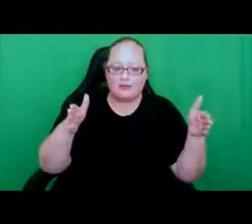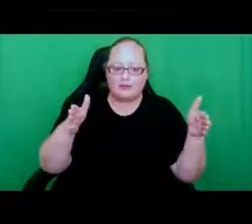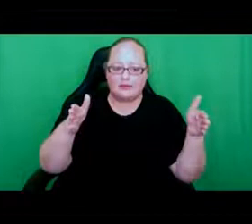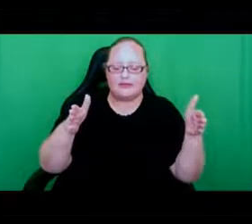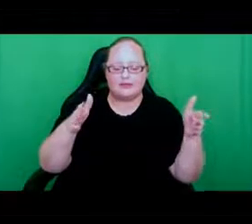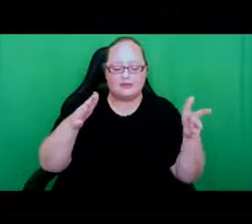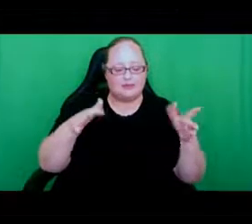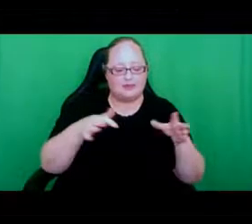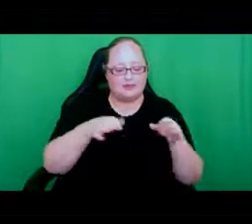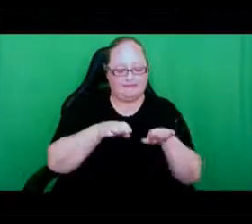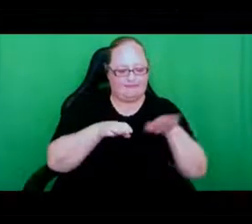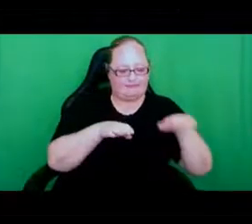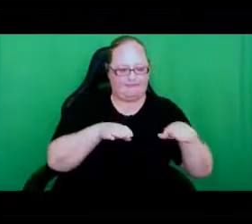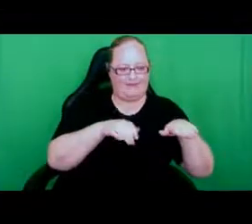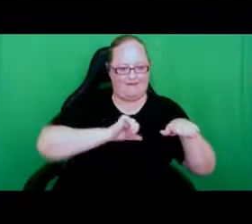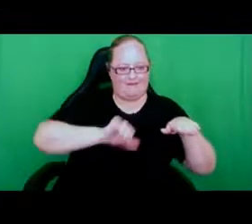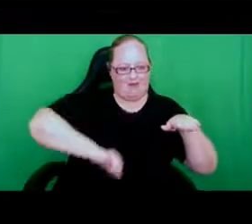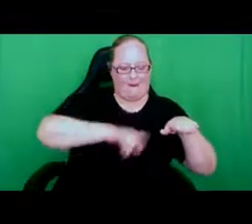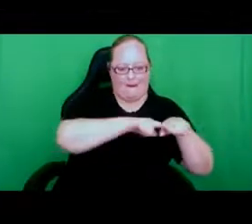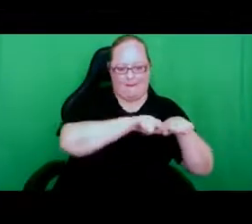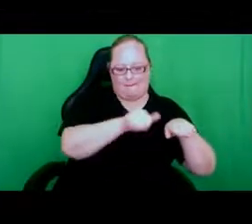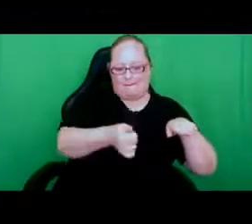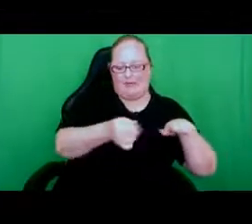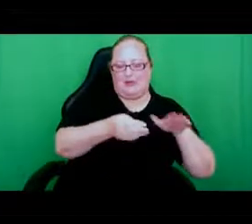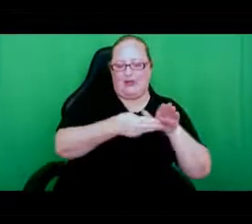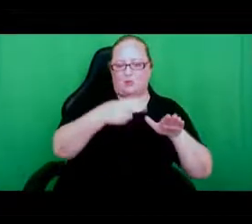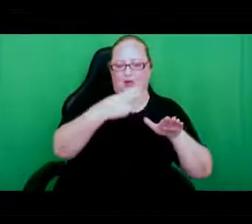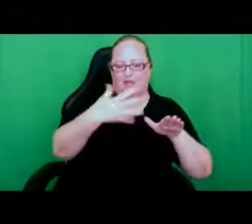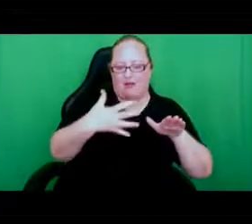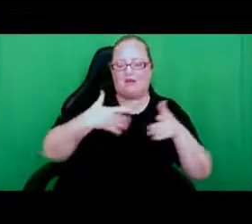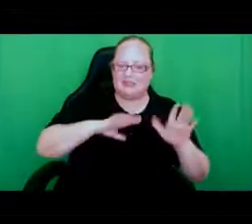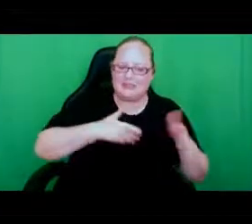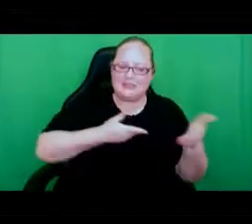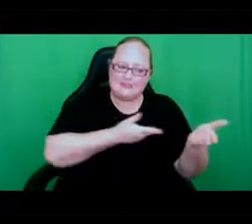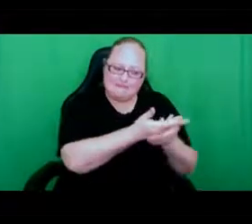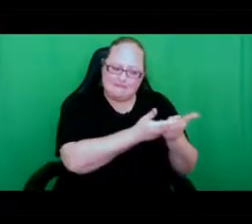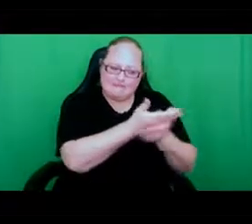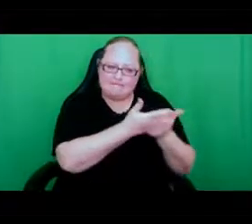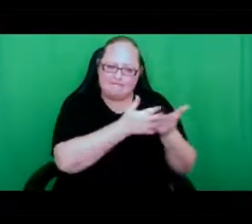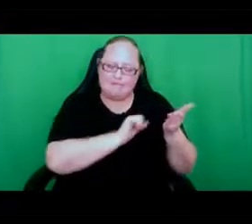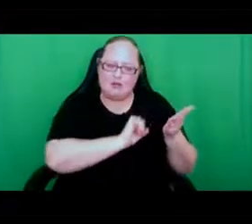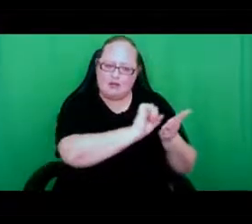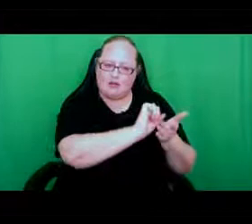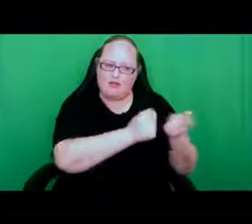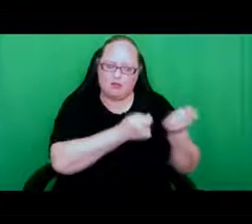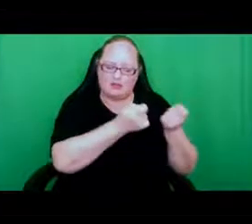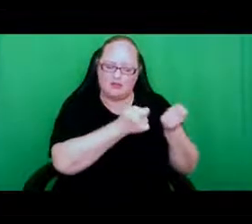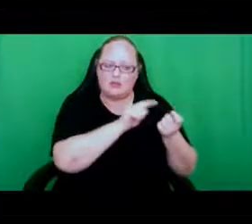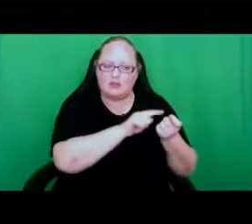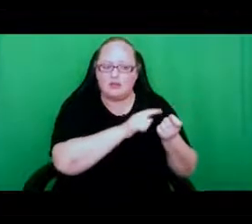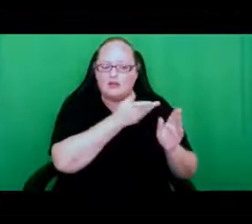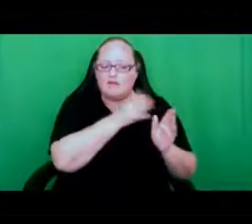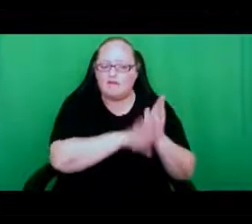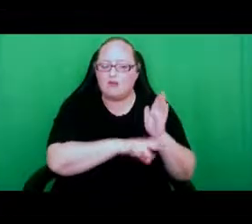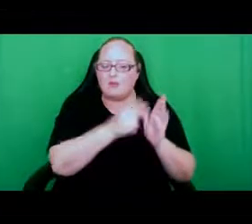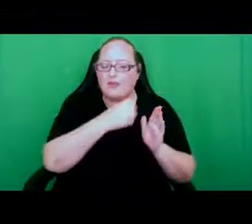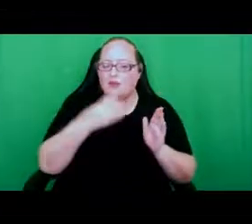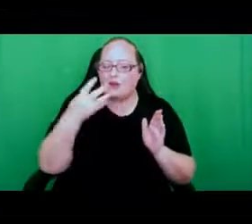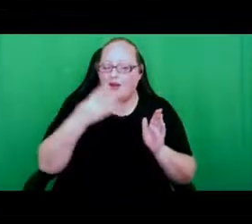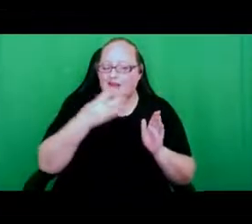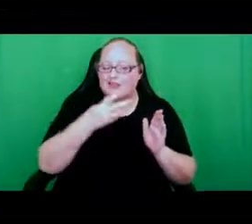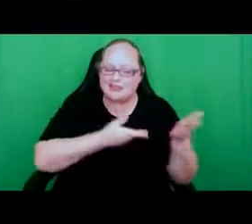been in discussions with the operators of the solar farm since 2019, and we're working to reach an agreement with them.